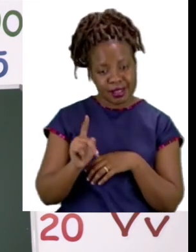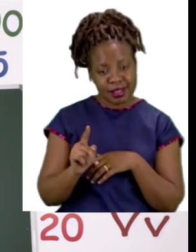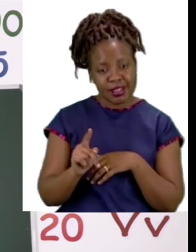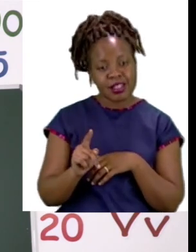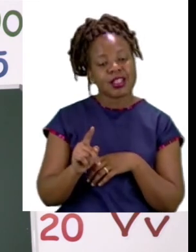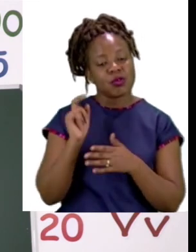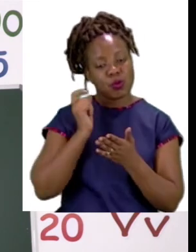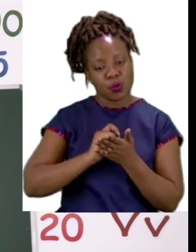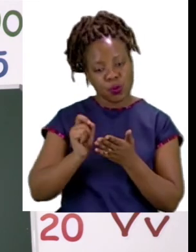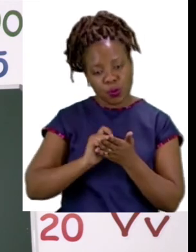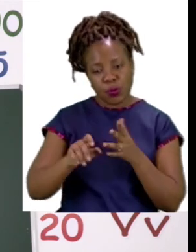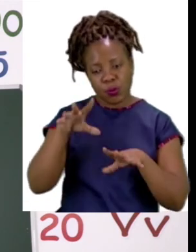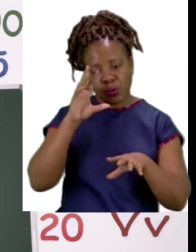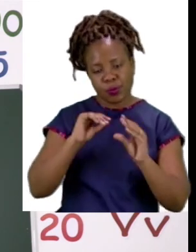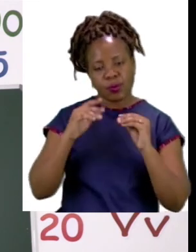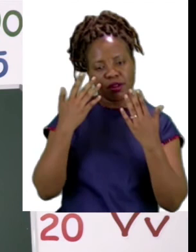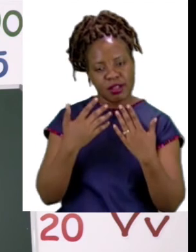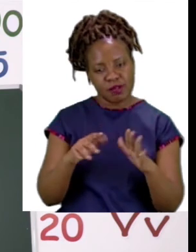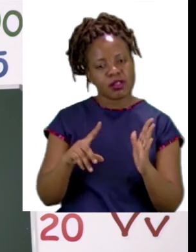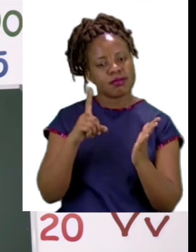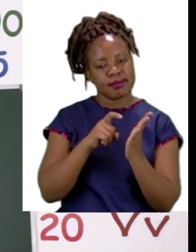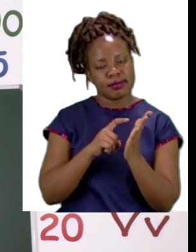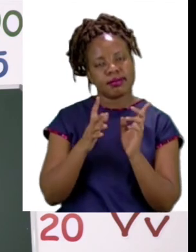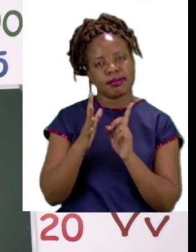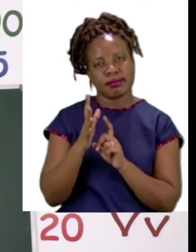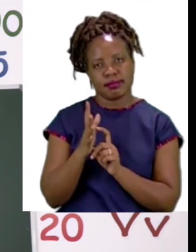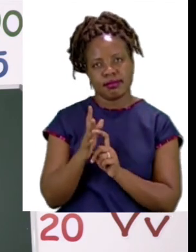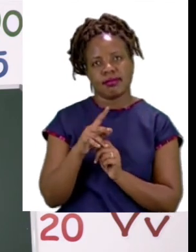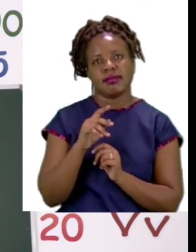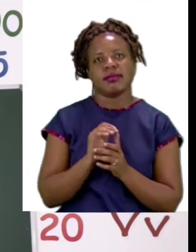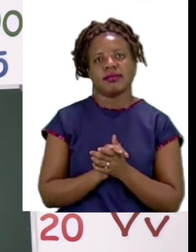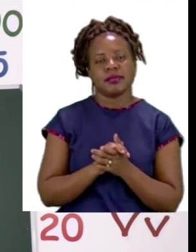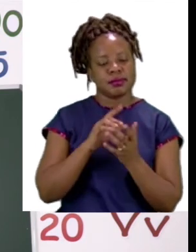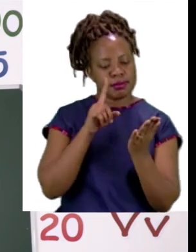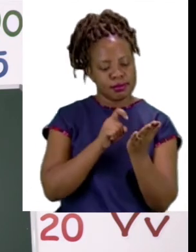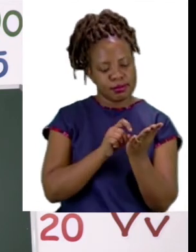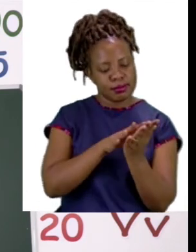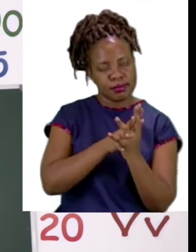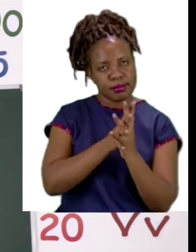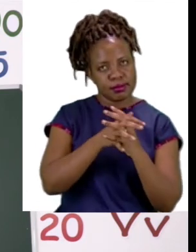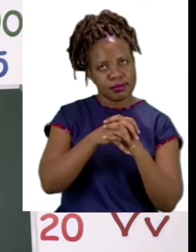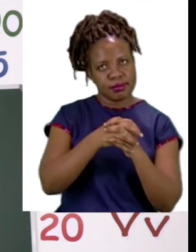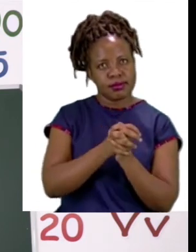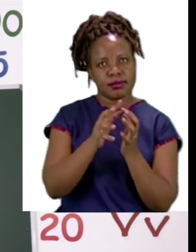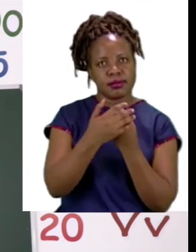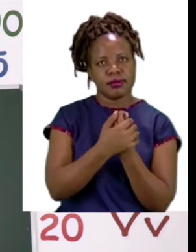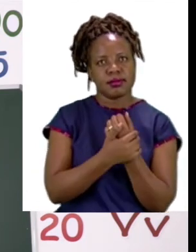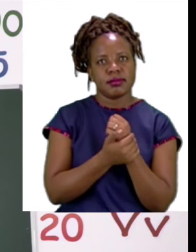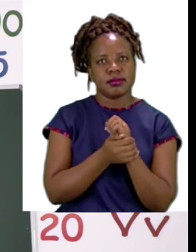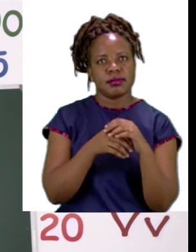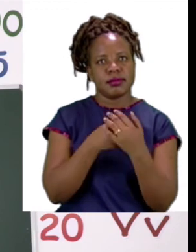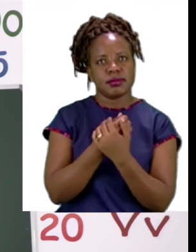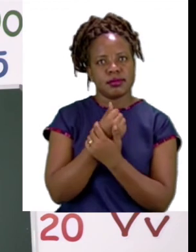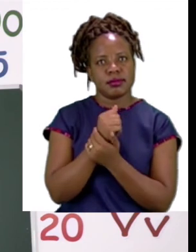sanitize. So please take your sanitizer and you rub inside, remember, around your hands,